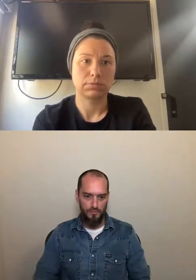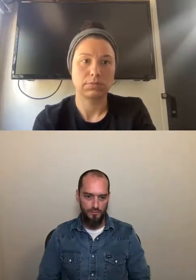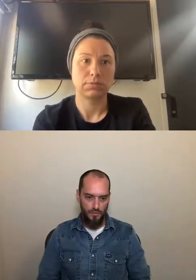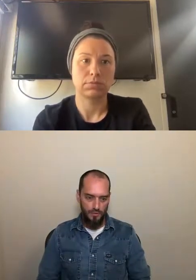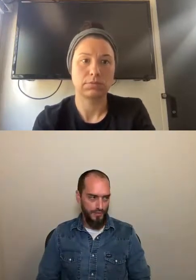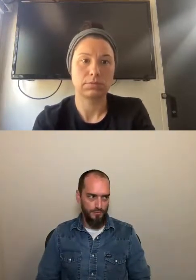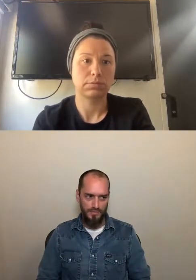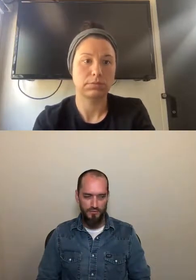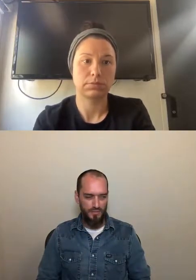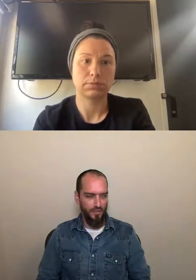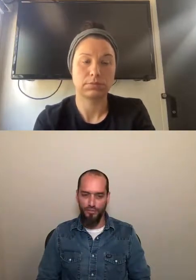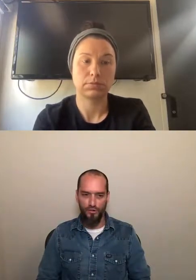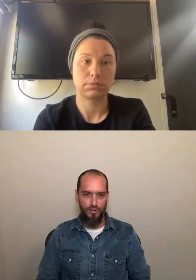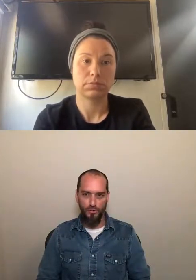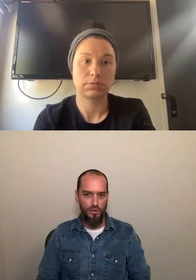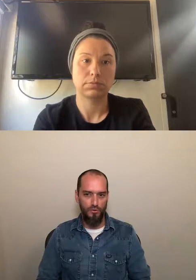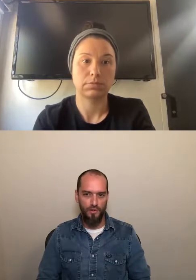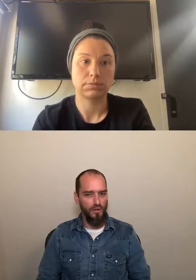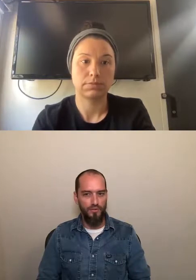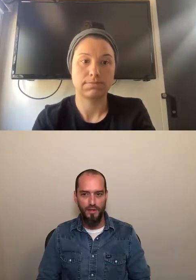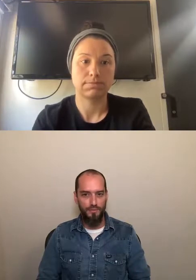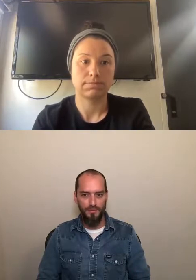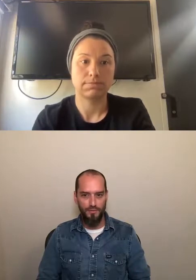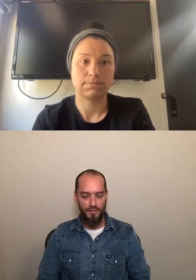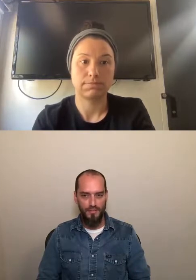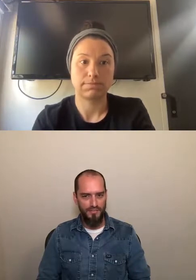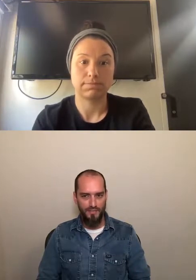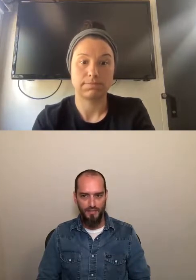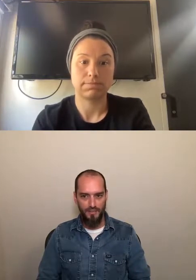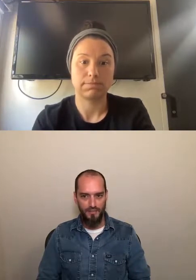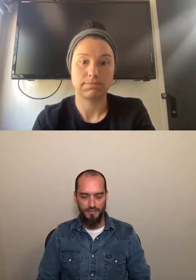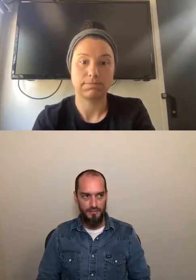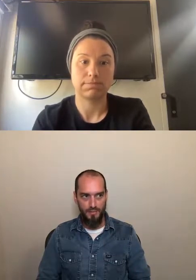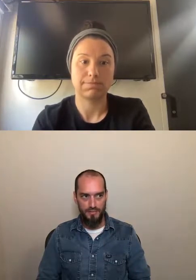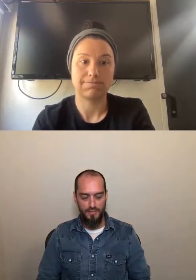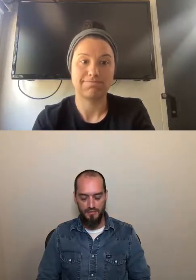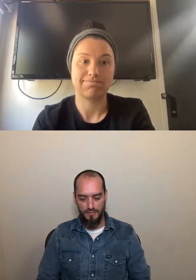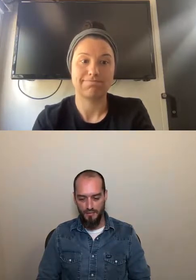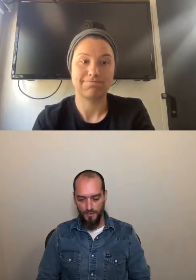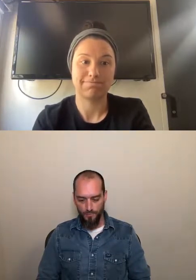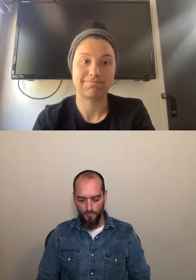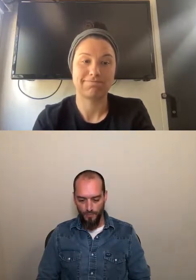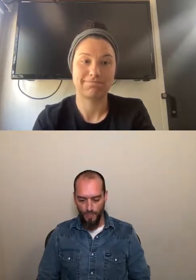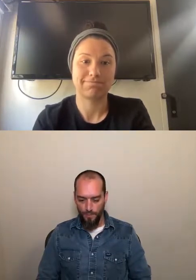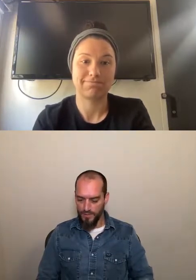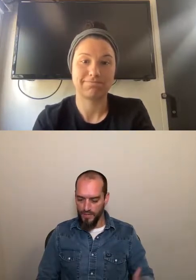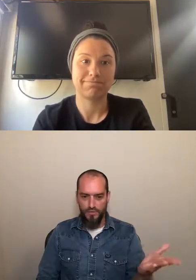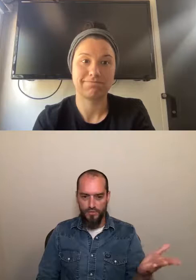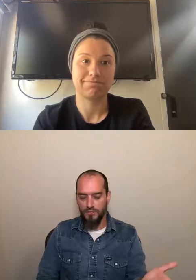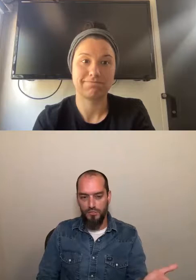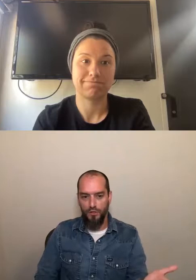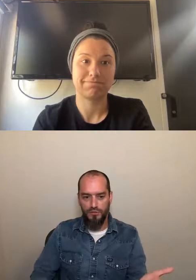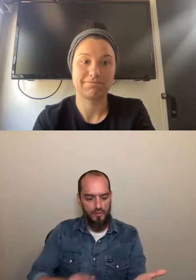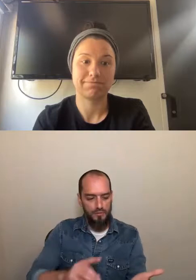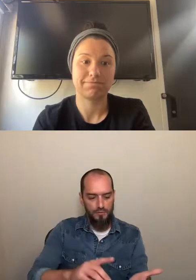disclosed. I'm thinking to myself, this is a 30-year-old home and nothing happened. Yeah, it doesn't make sense. But yet nothing